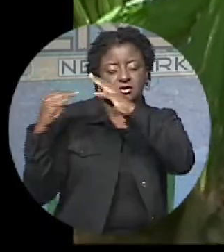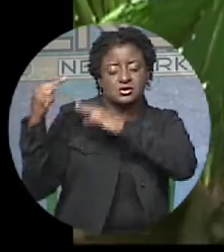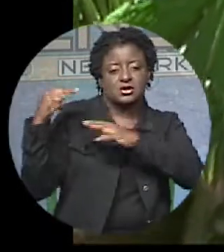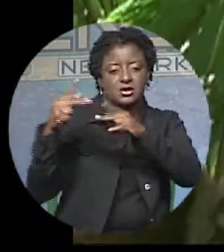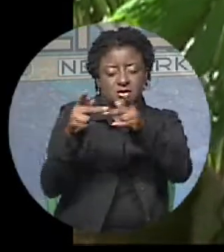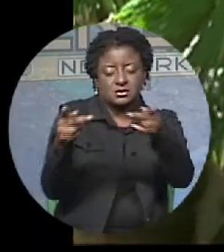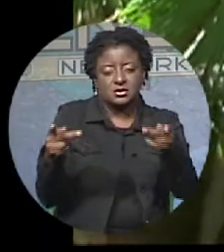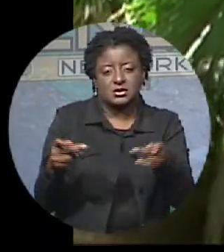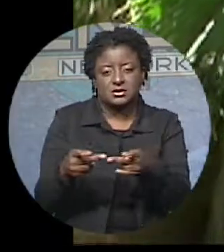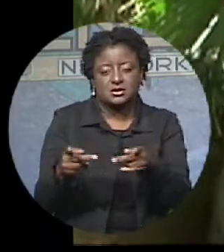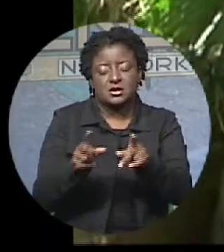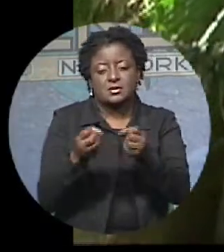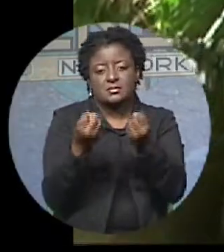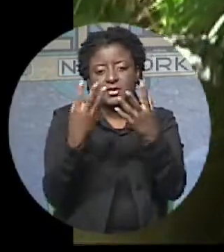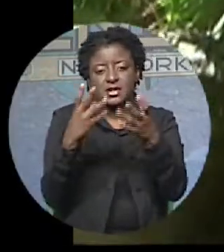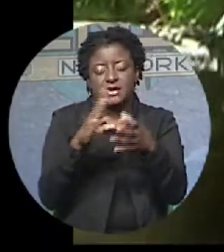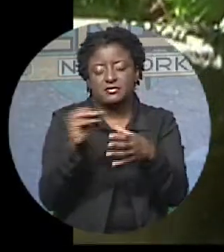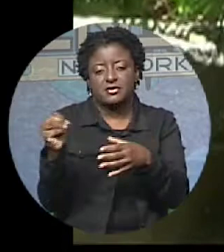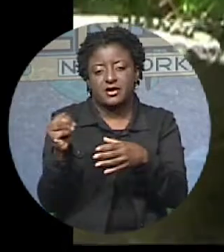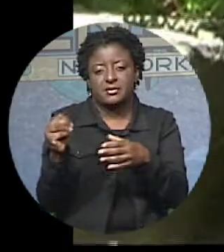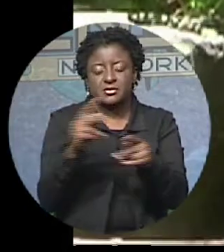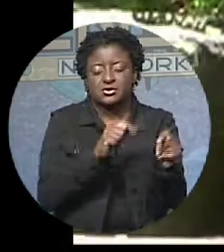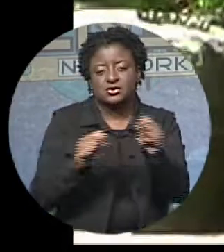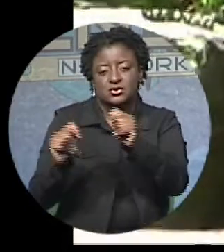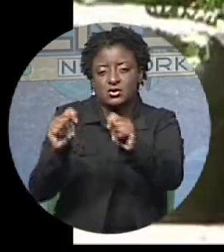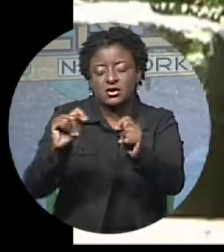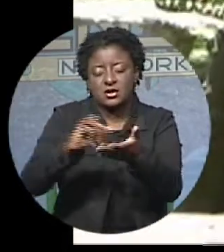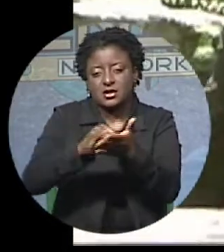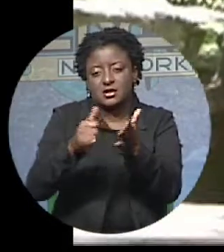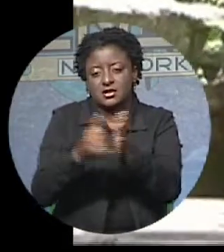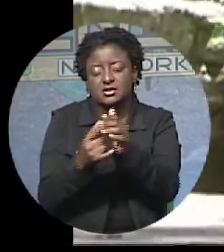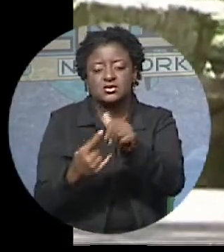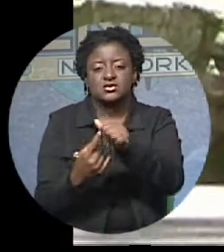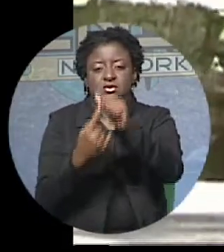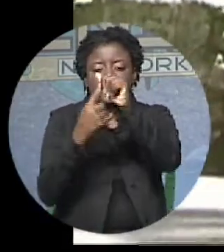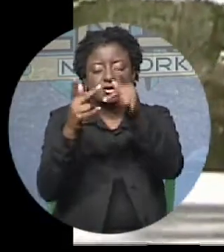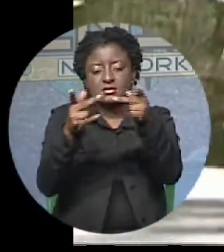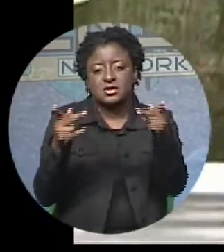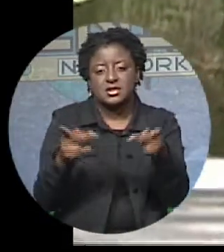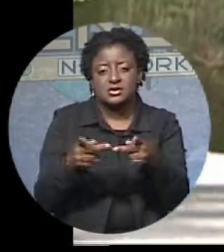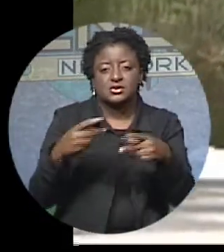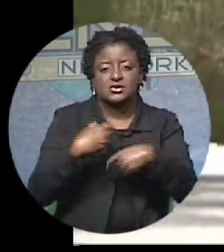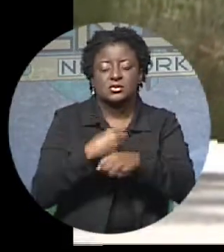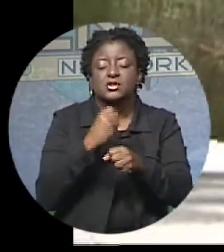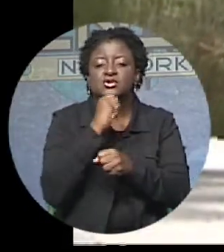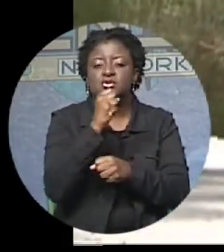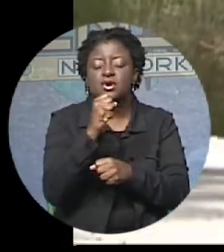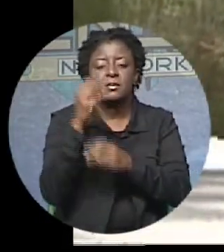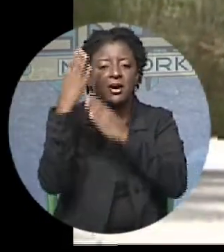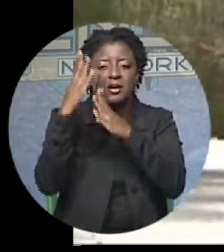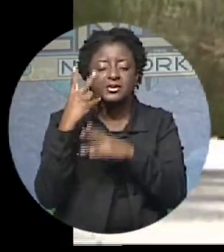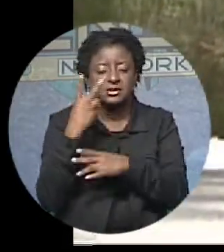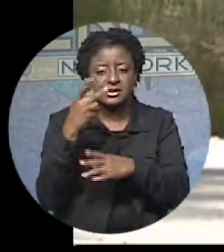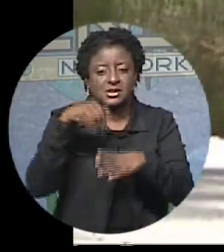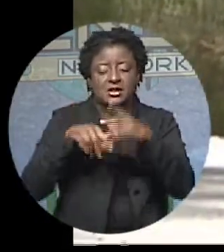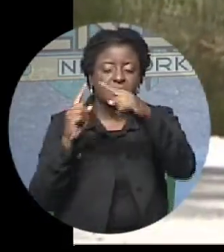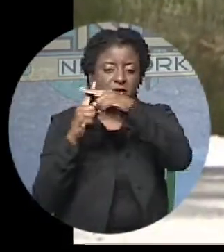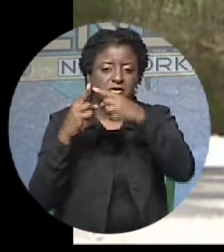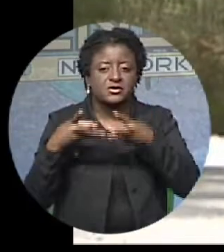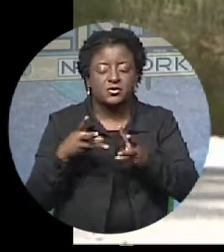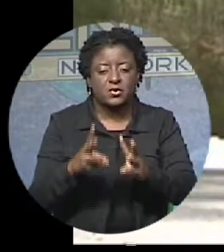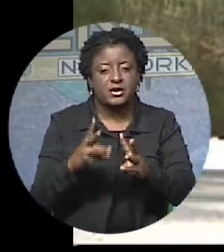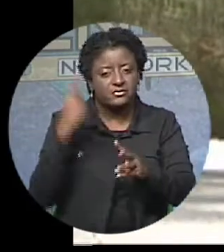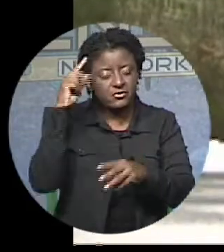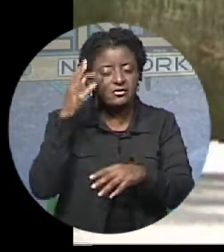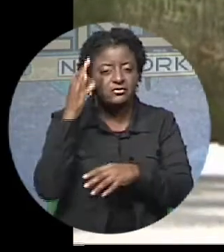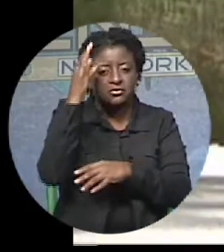sites of the city, but many of them tour these unique outlets. To ensure that the Bahamas is viewed in a positive light and to preserve these facilities for